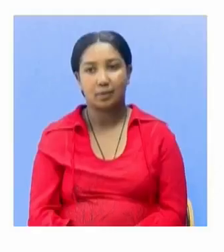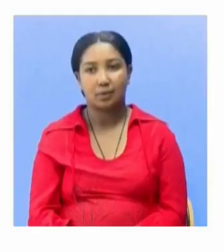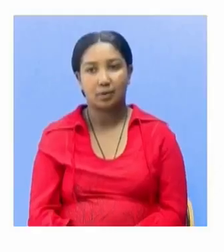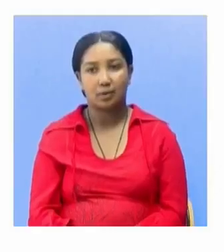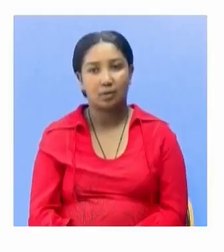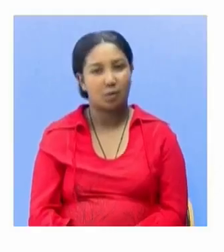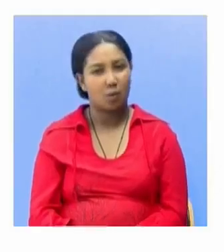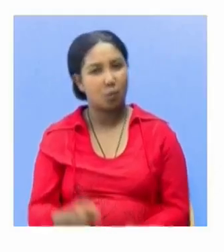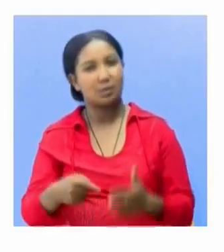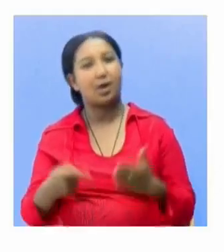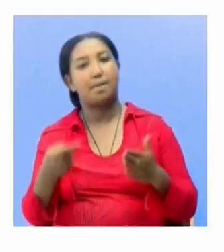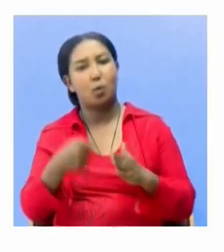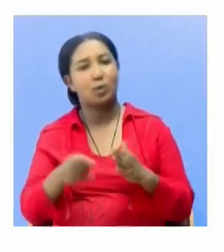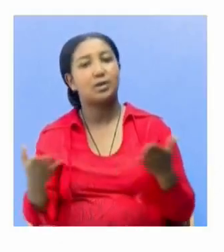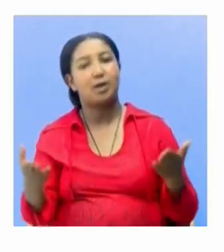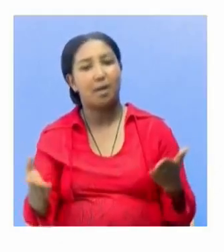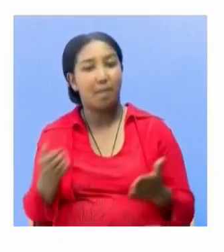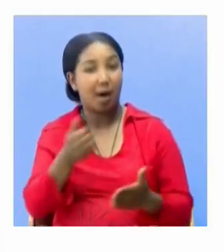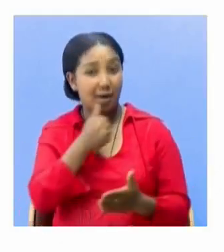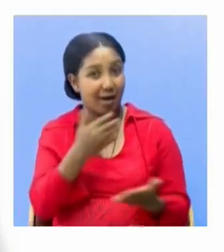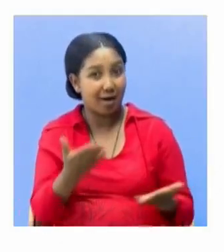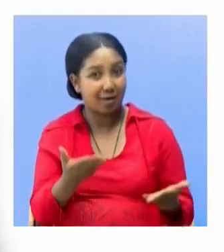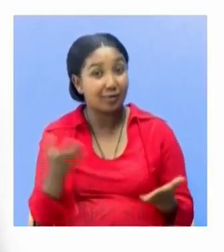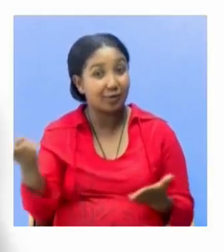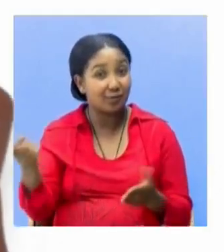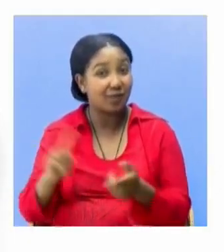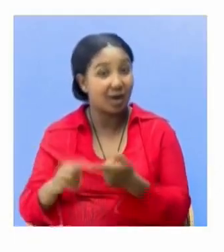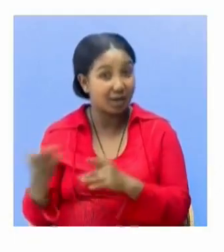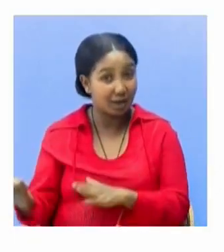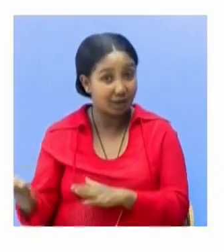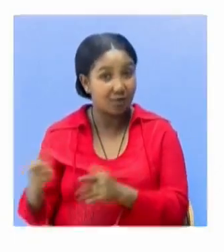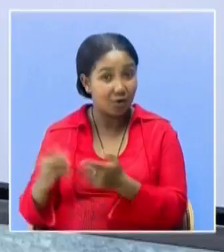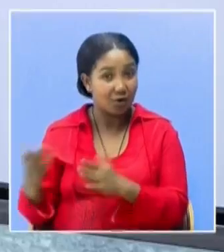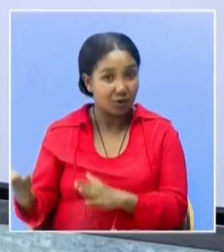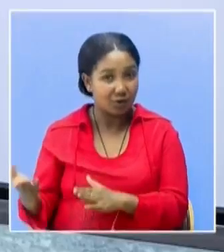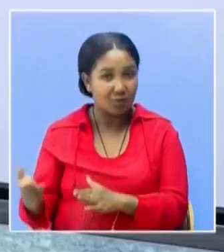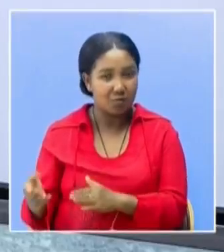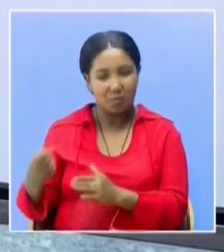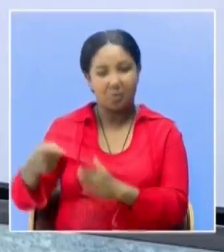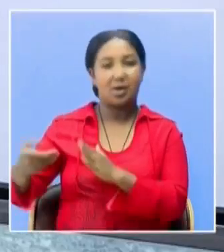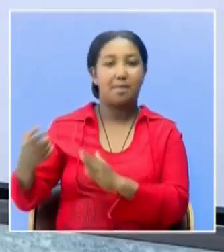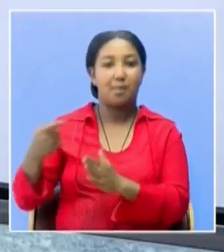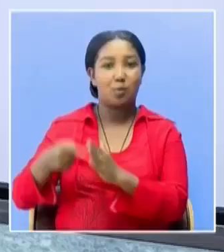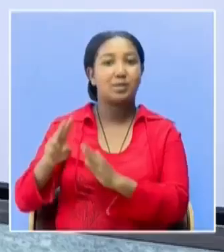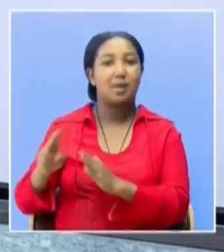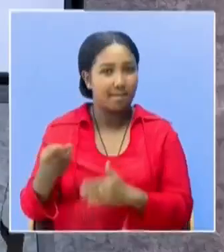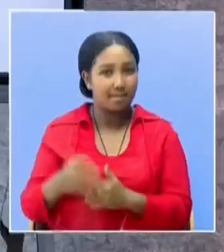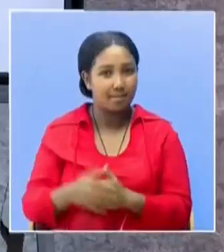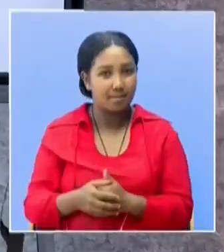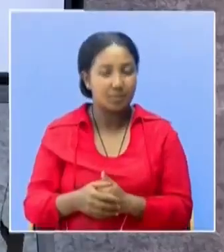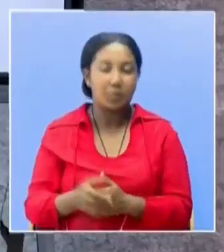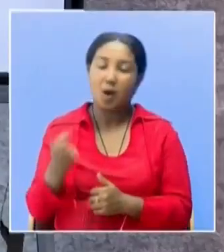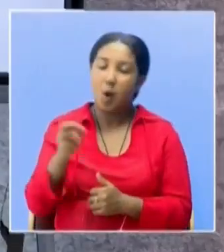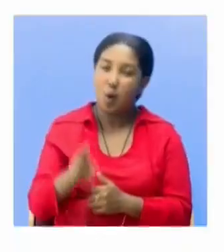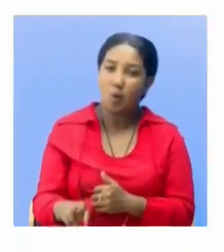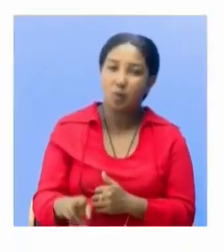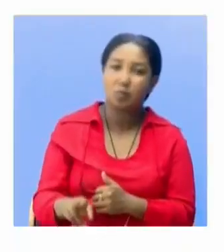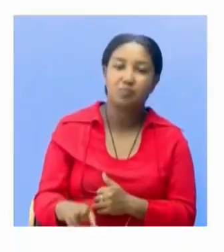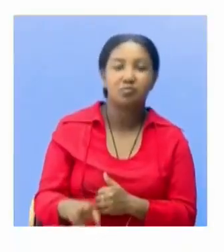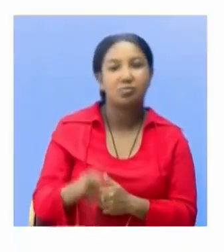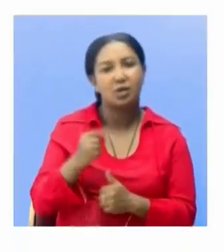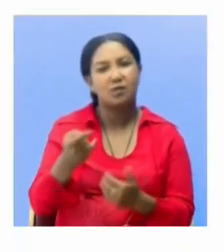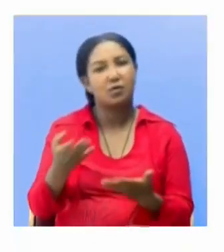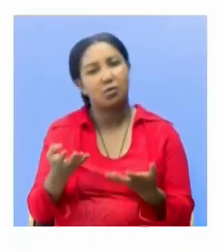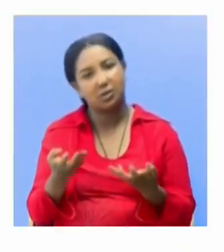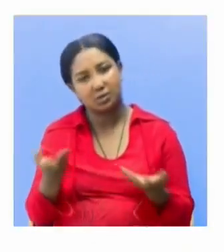WhatsApp, I am. It's all right. Till now, we are talking about the informal one. WhatsApp, I am. Or if you like, you